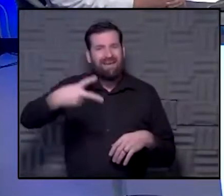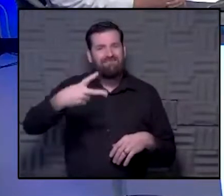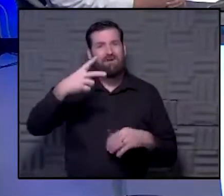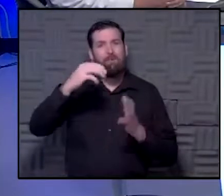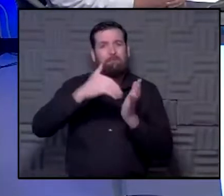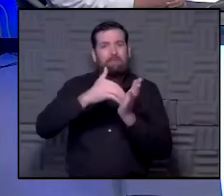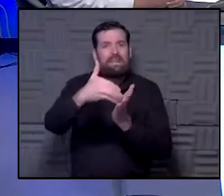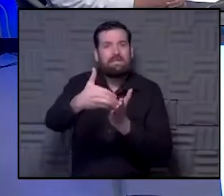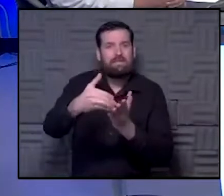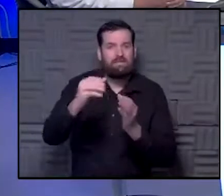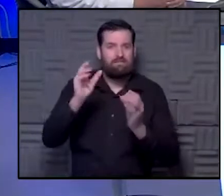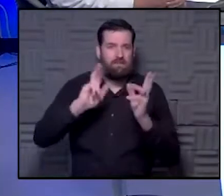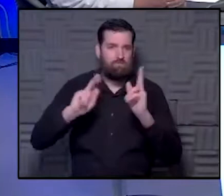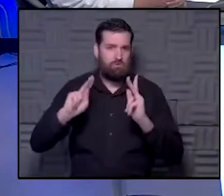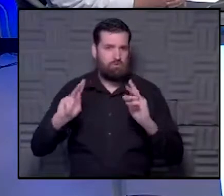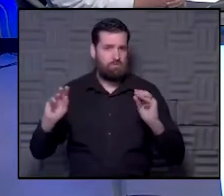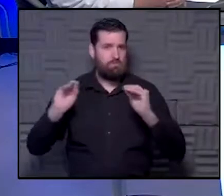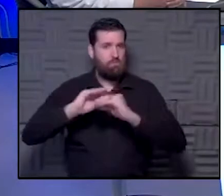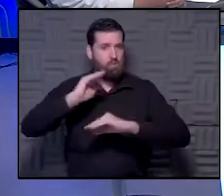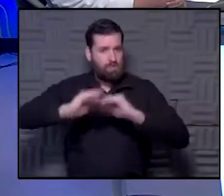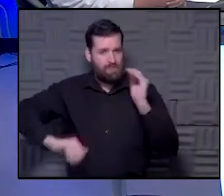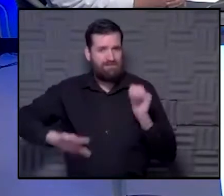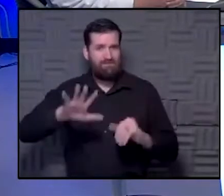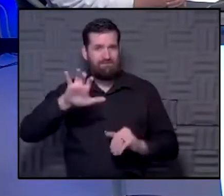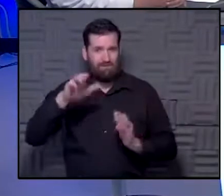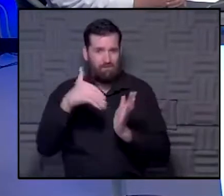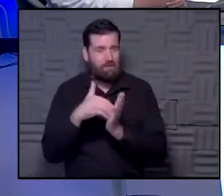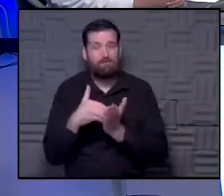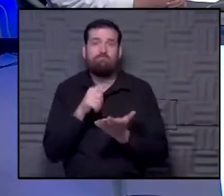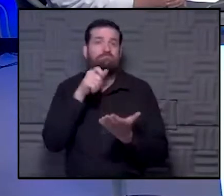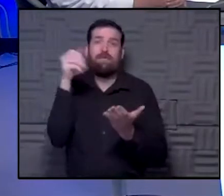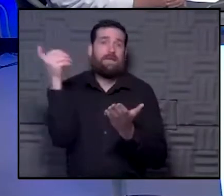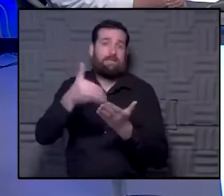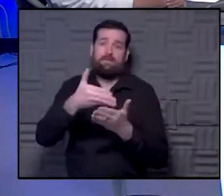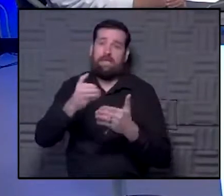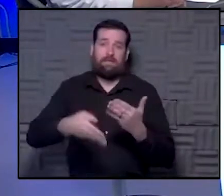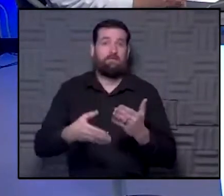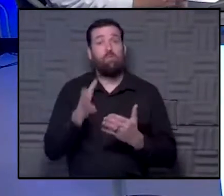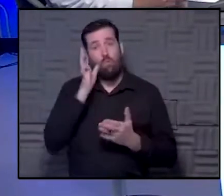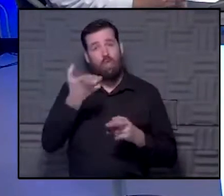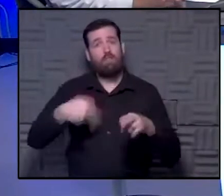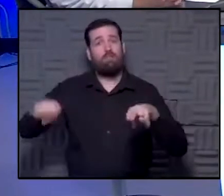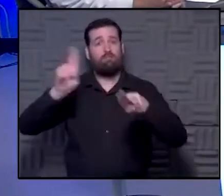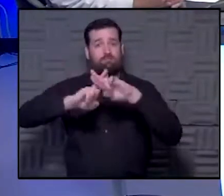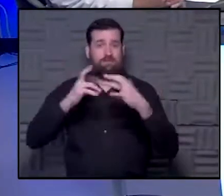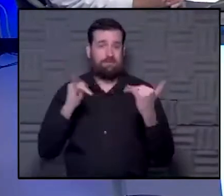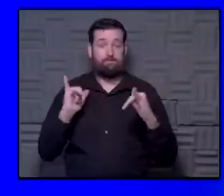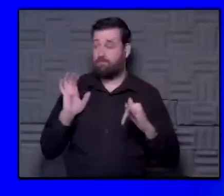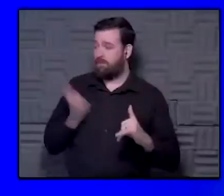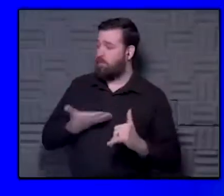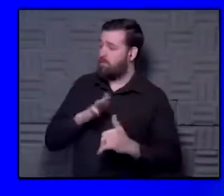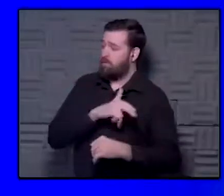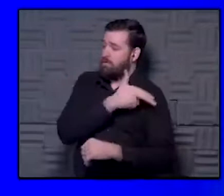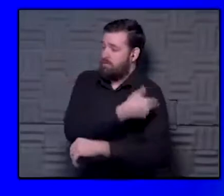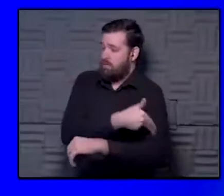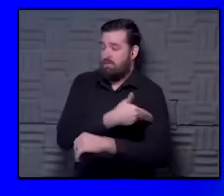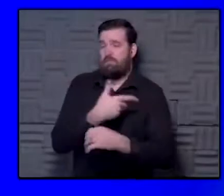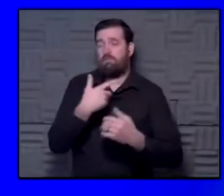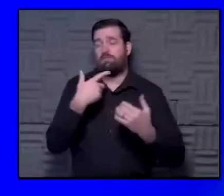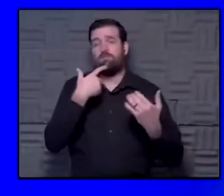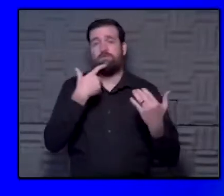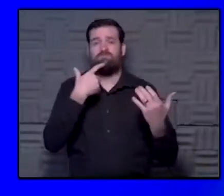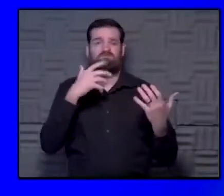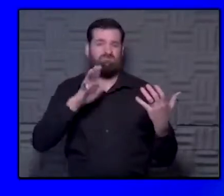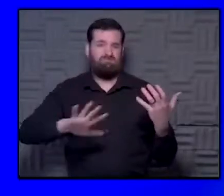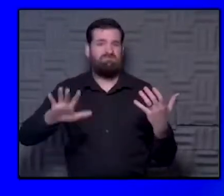more than 500,000 people have died, and we are nowhere near the end of this. So it's going to go higher. Yeah, I mean, even for our hospital, I would say it's